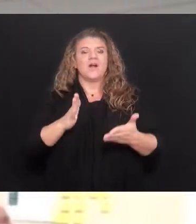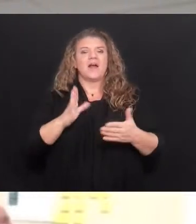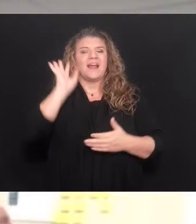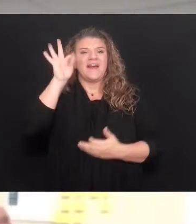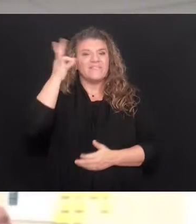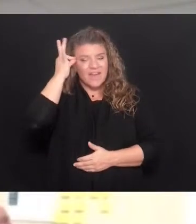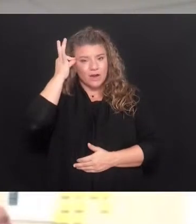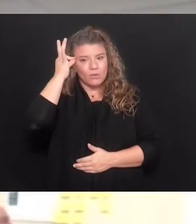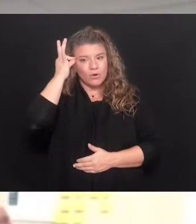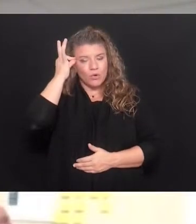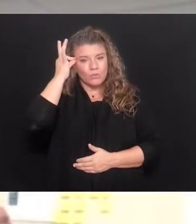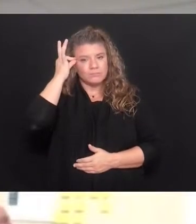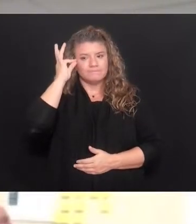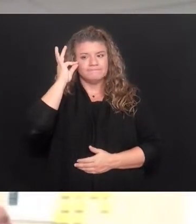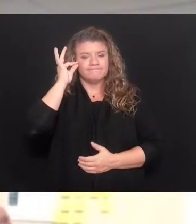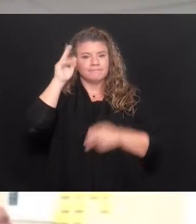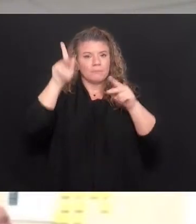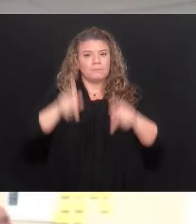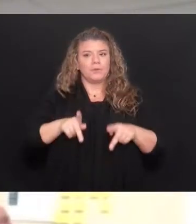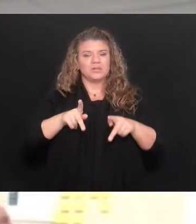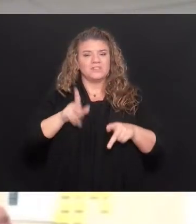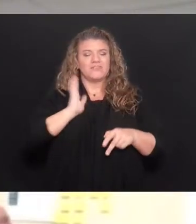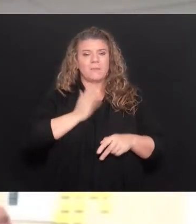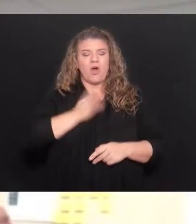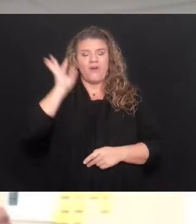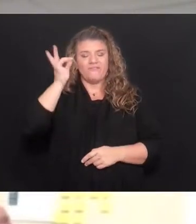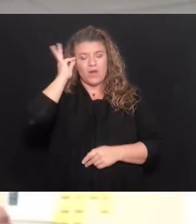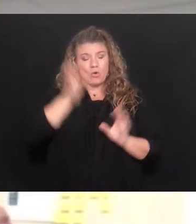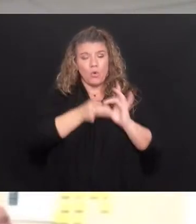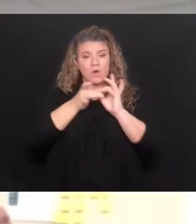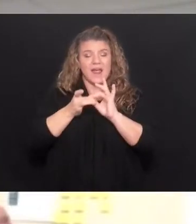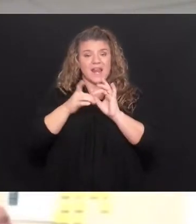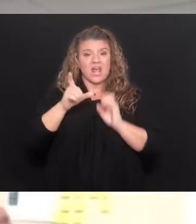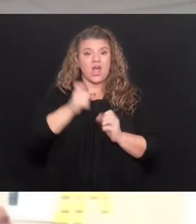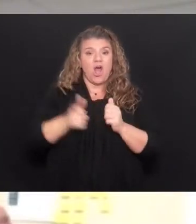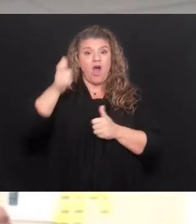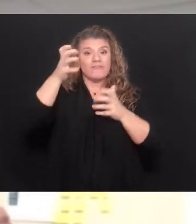federal presence from our federal coordinating officer and those